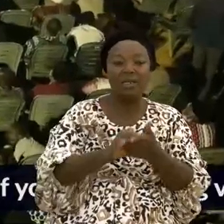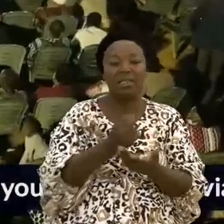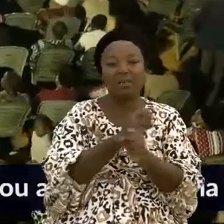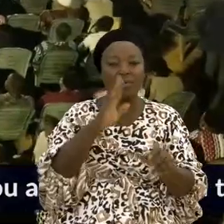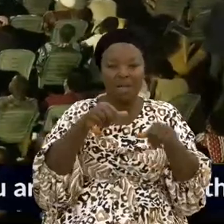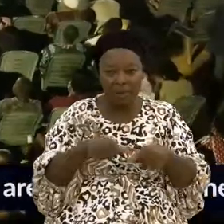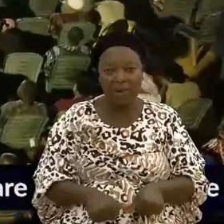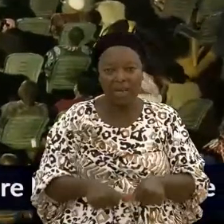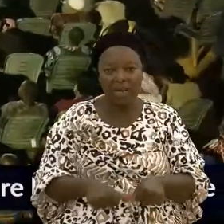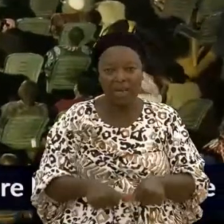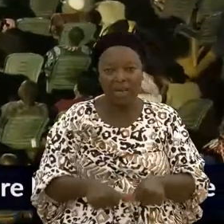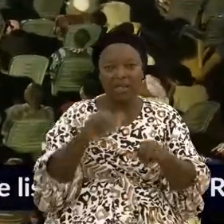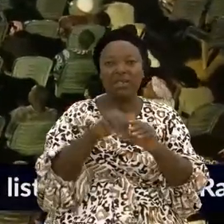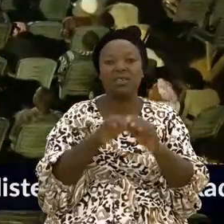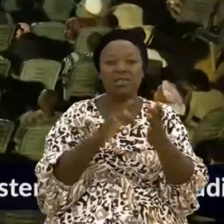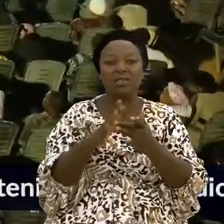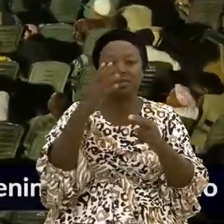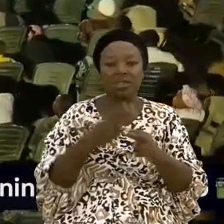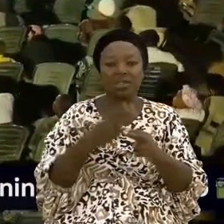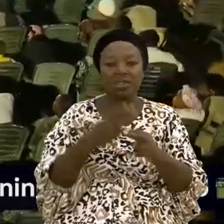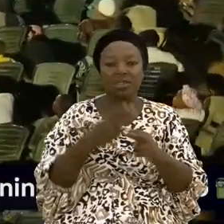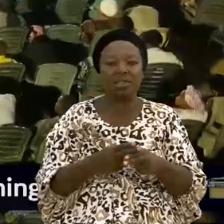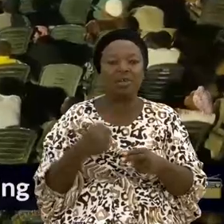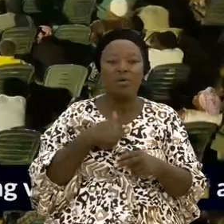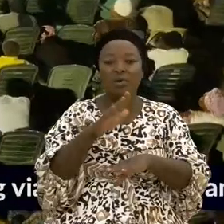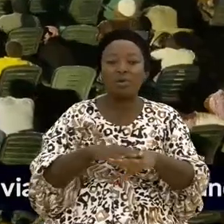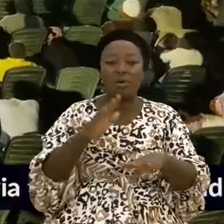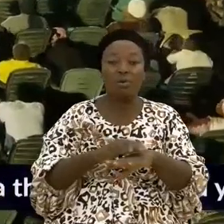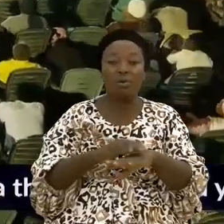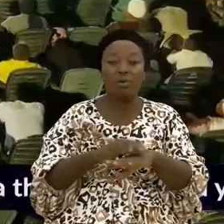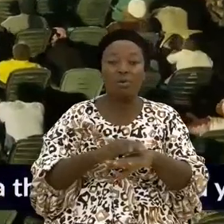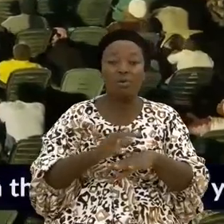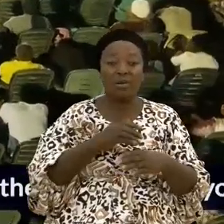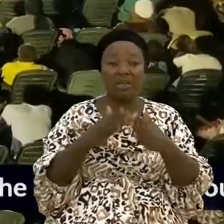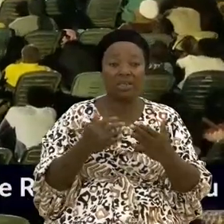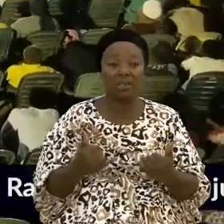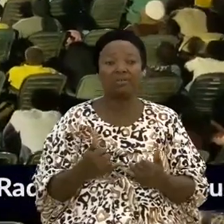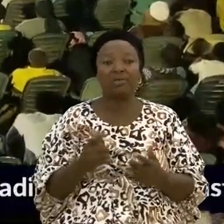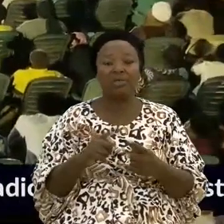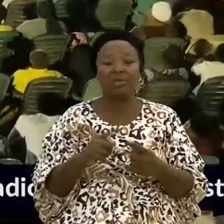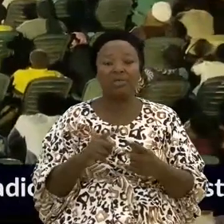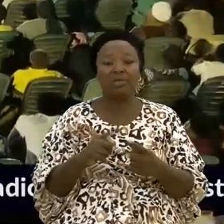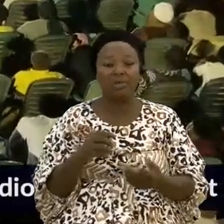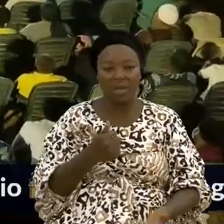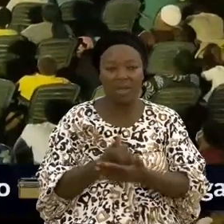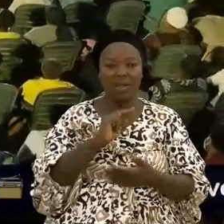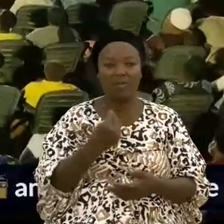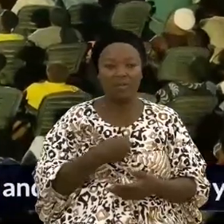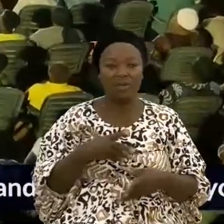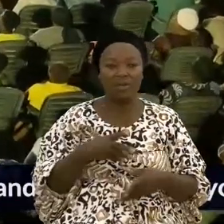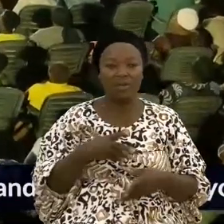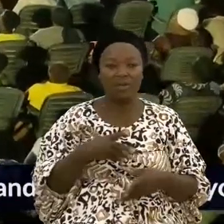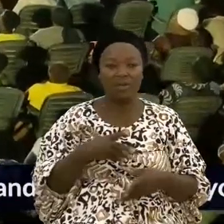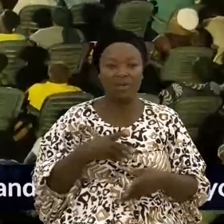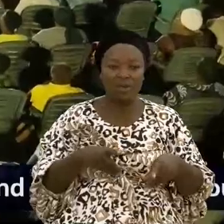in Jesus' name. We'll call on our moderator tonight to help us during